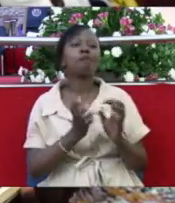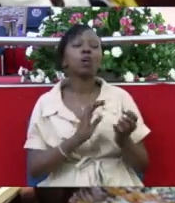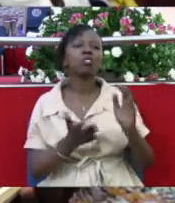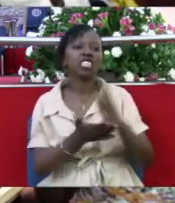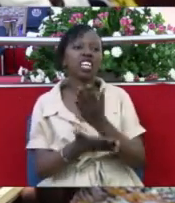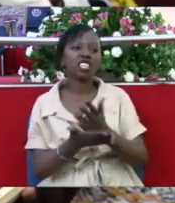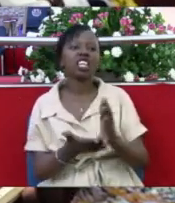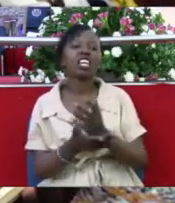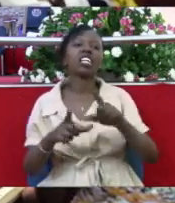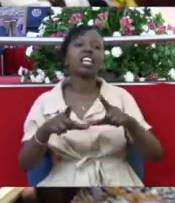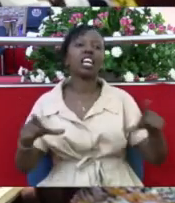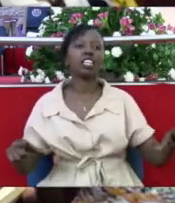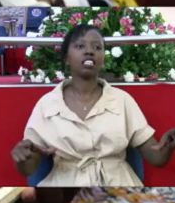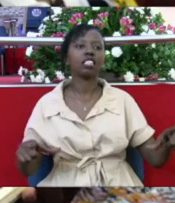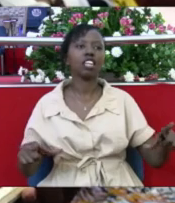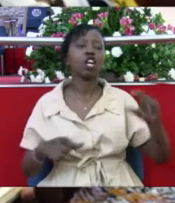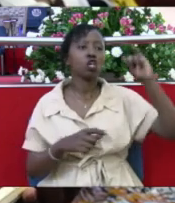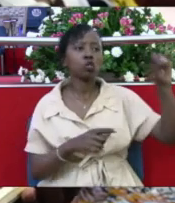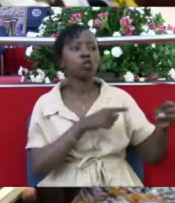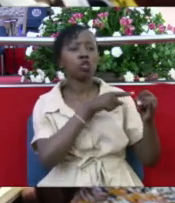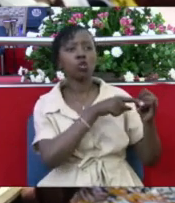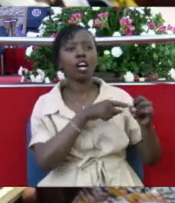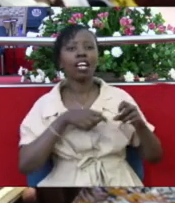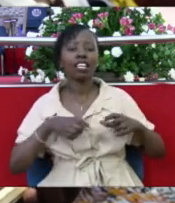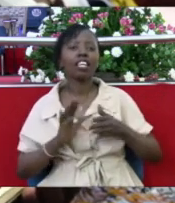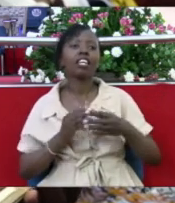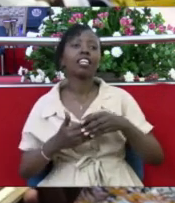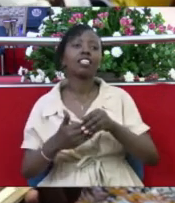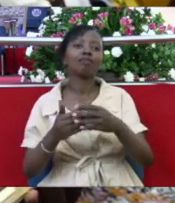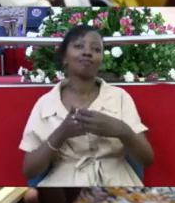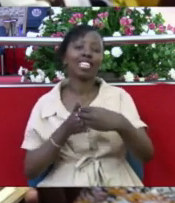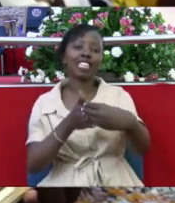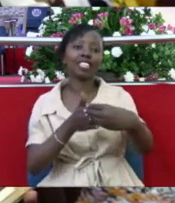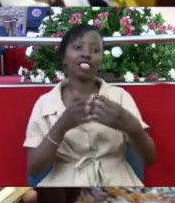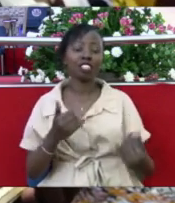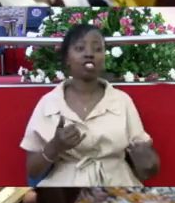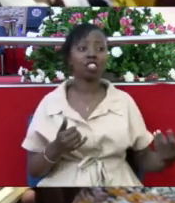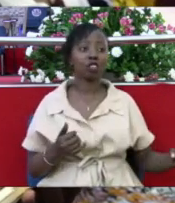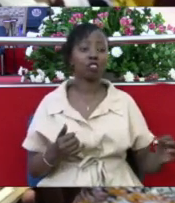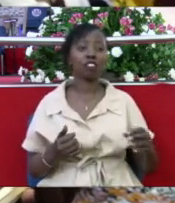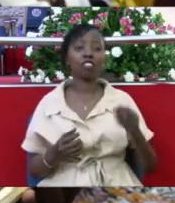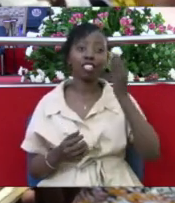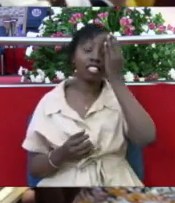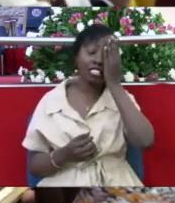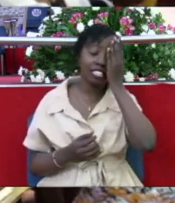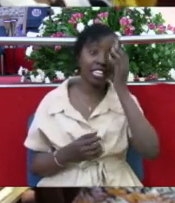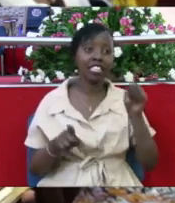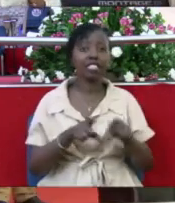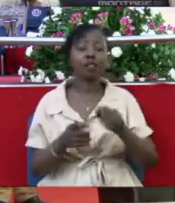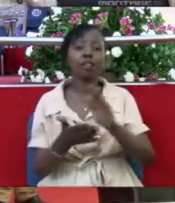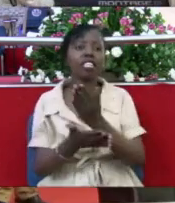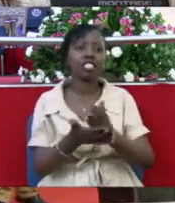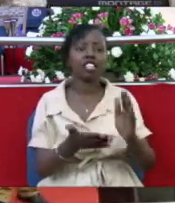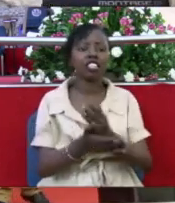land. Joshua anawaongoza wana wa Israeli. And he's dividing the land. What tribe will get what? Anagawanyisha mashamba, kabila